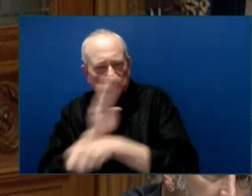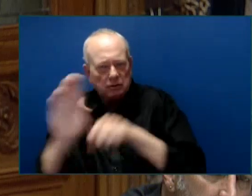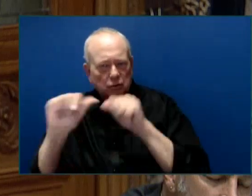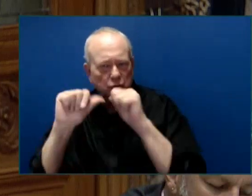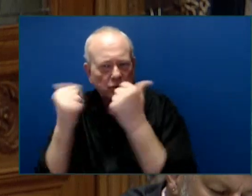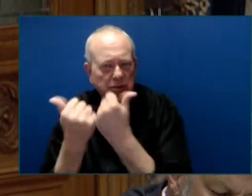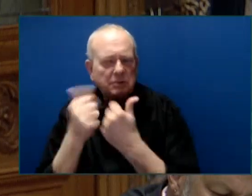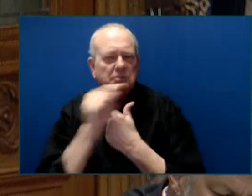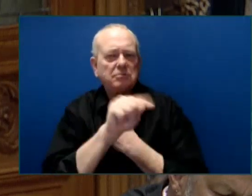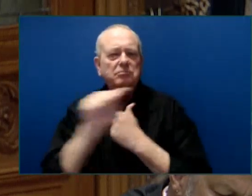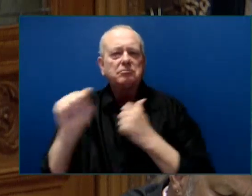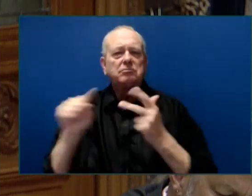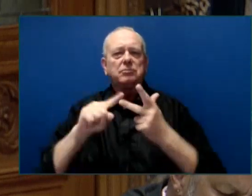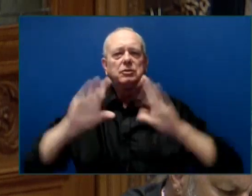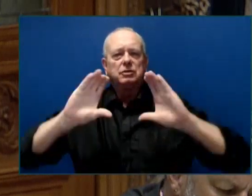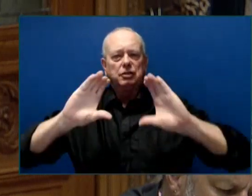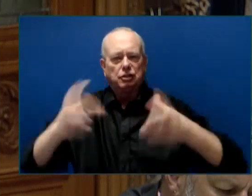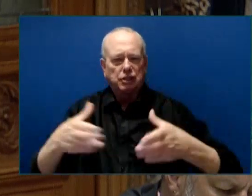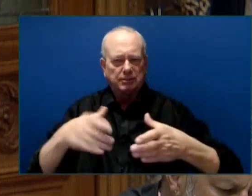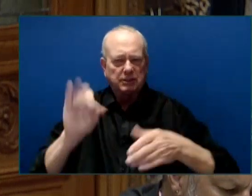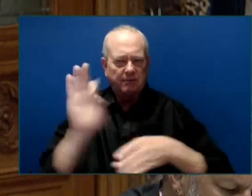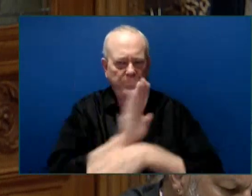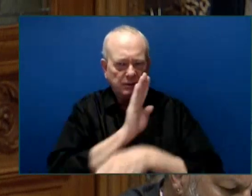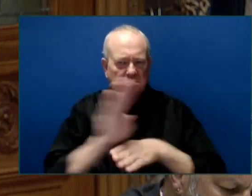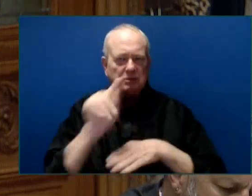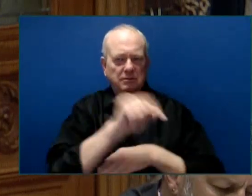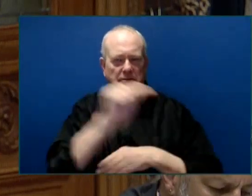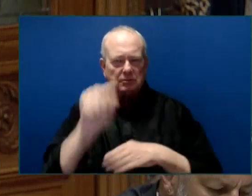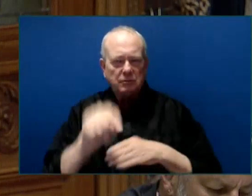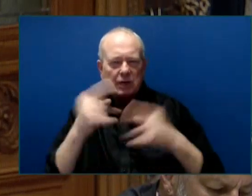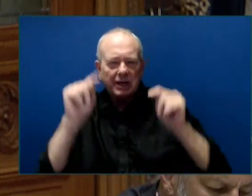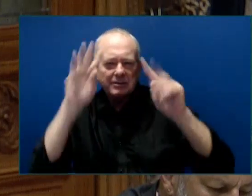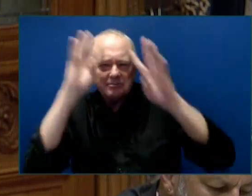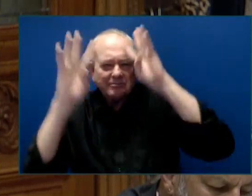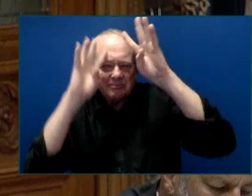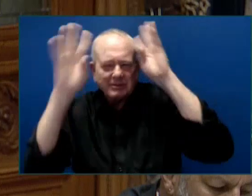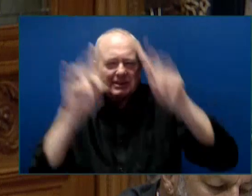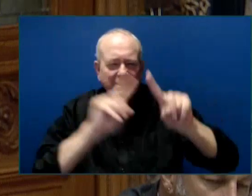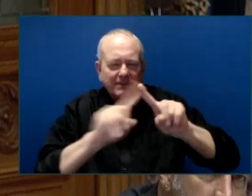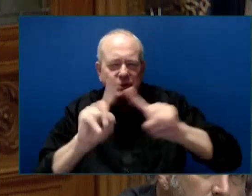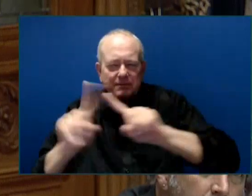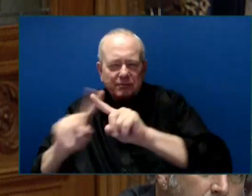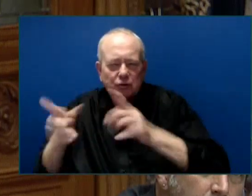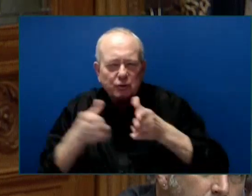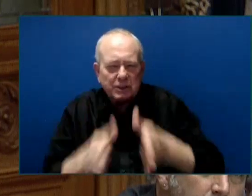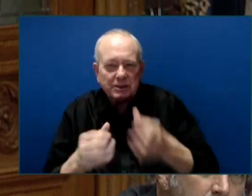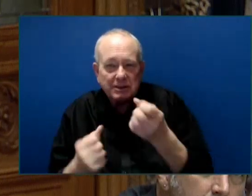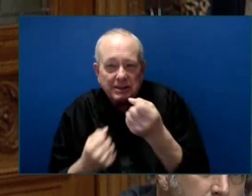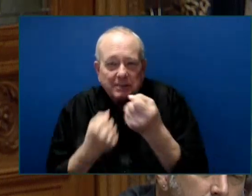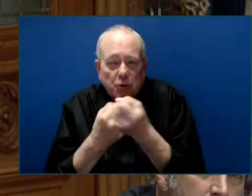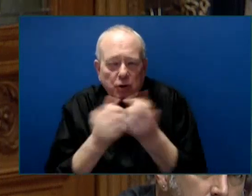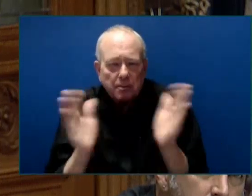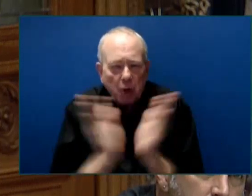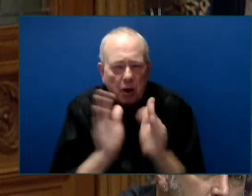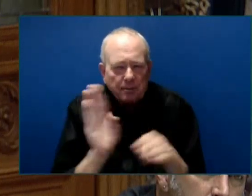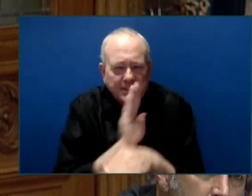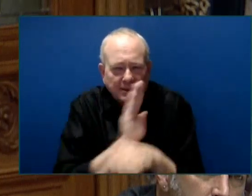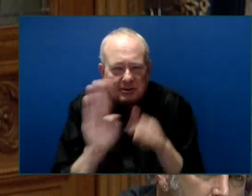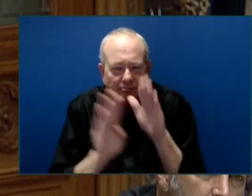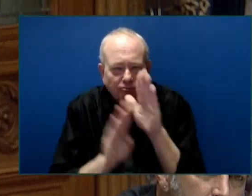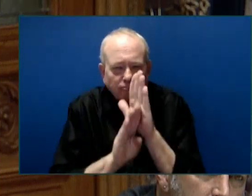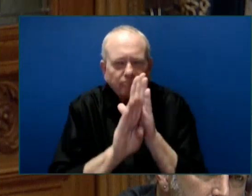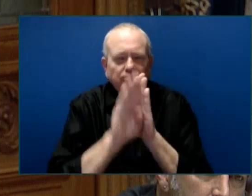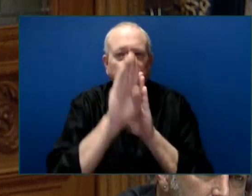small businesses stay viable in this very challenging economy that the minister just described. And they want to be a partner